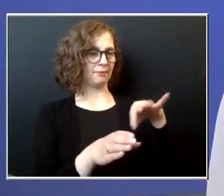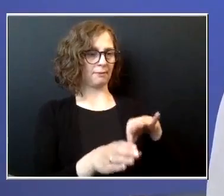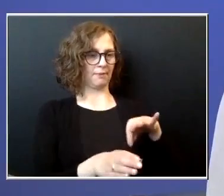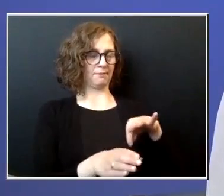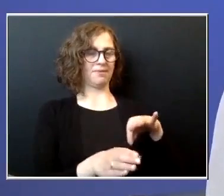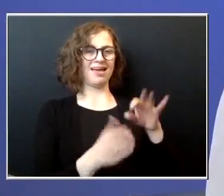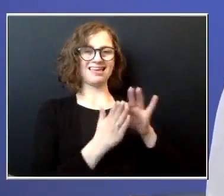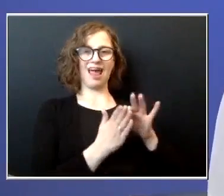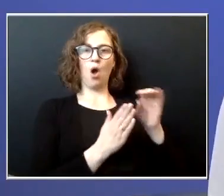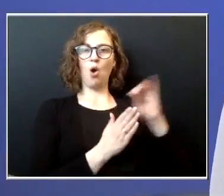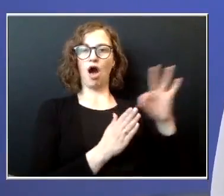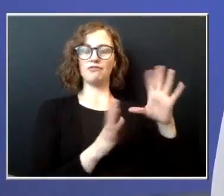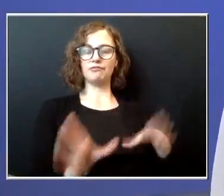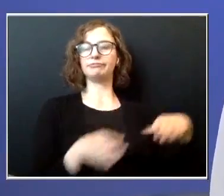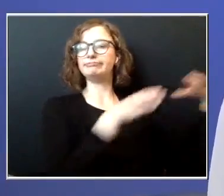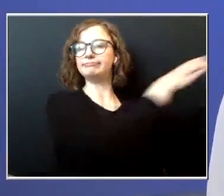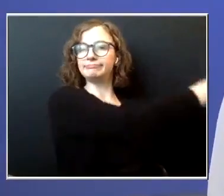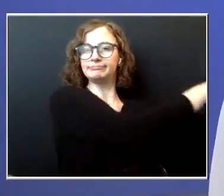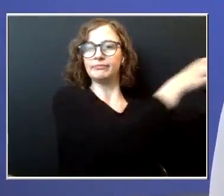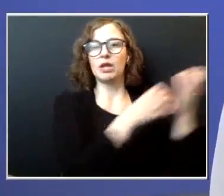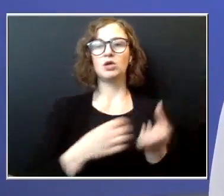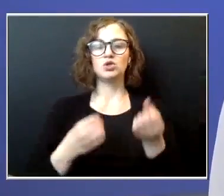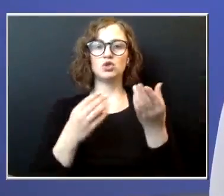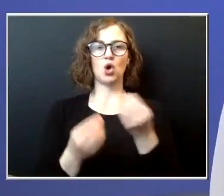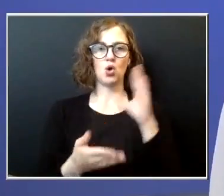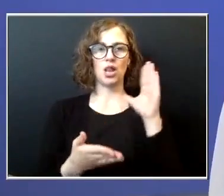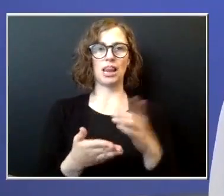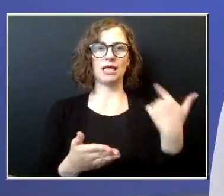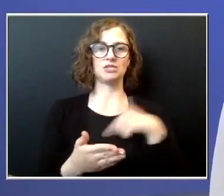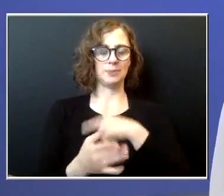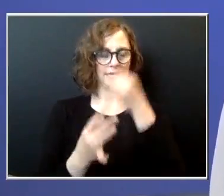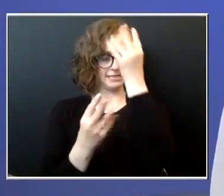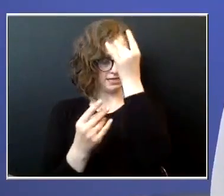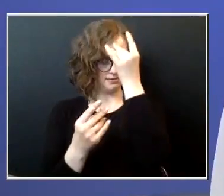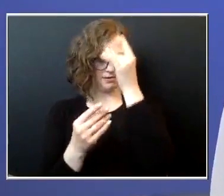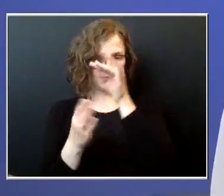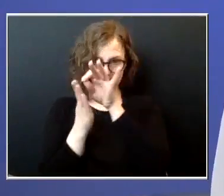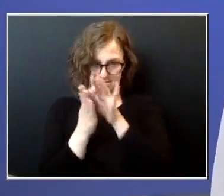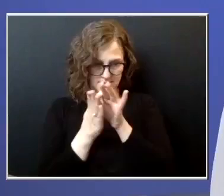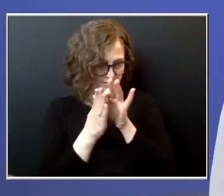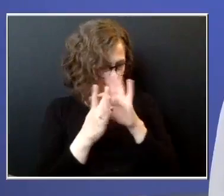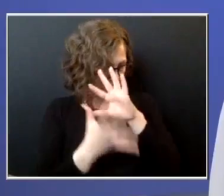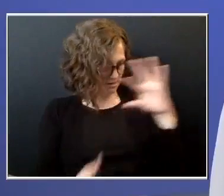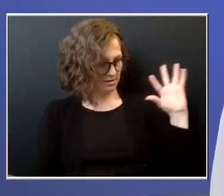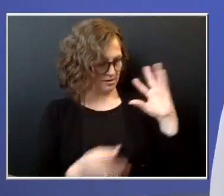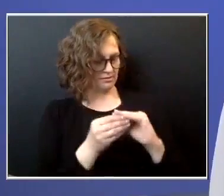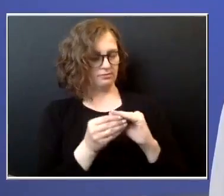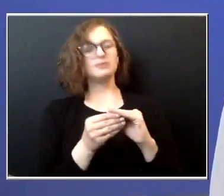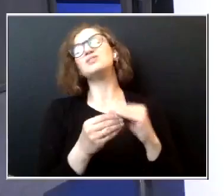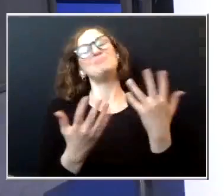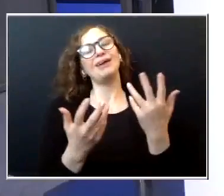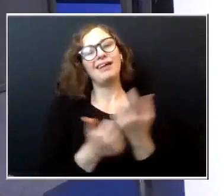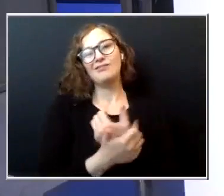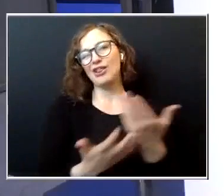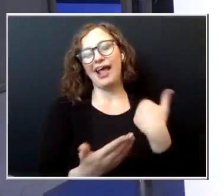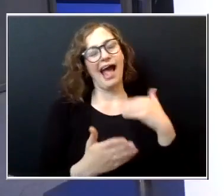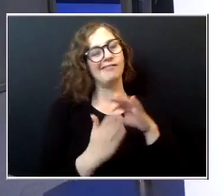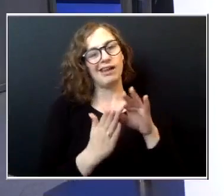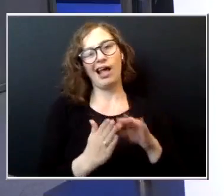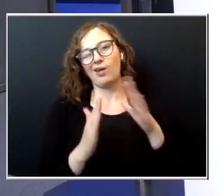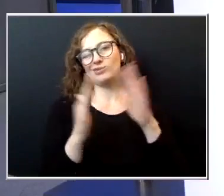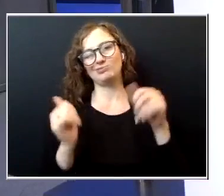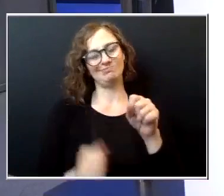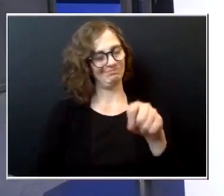about counting. So there is an accounting system for basically for everything that we do. What is the